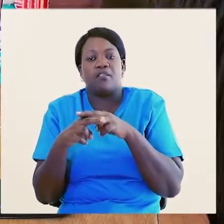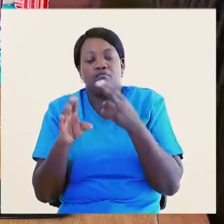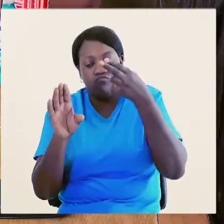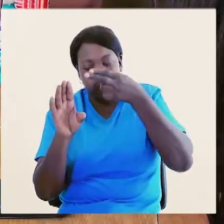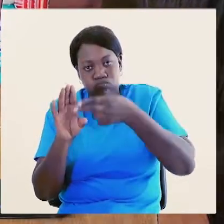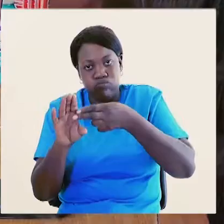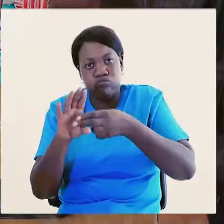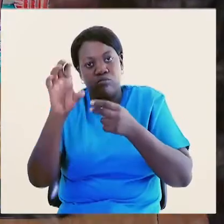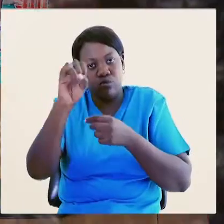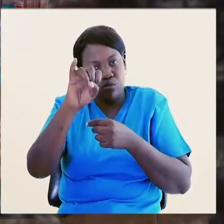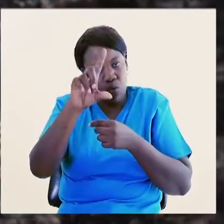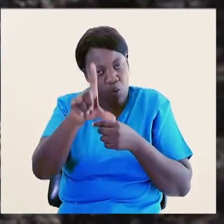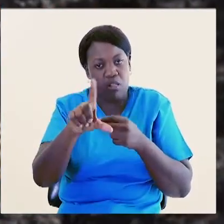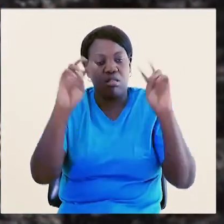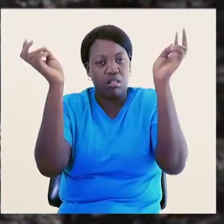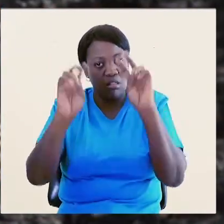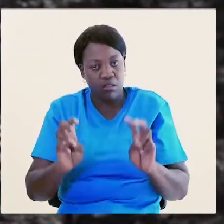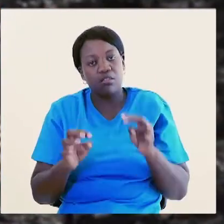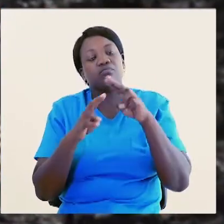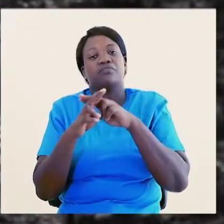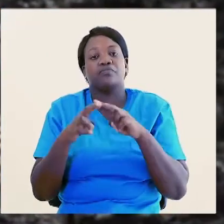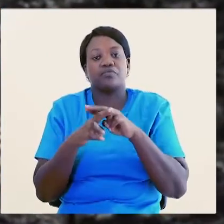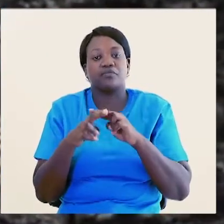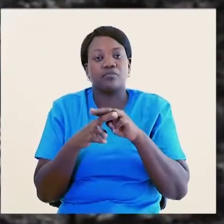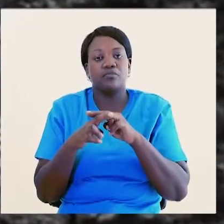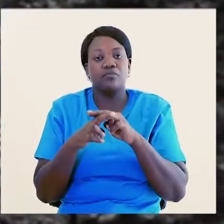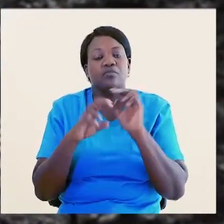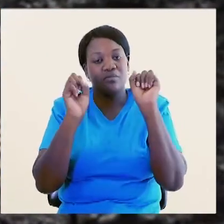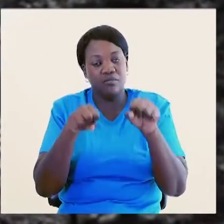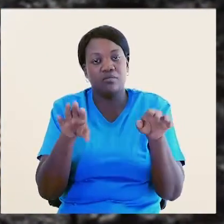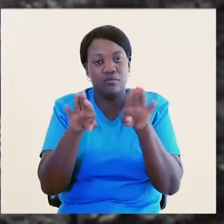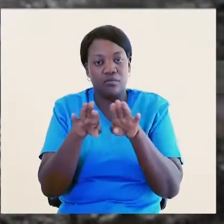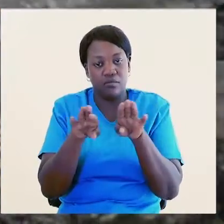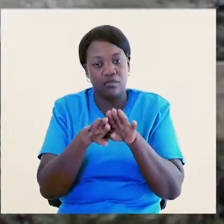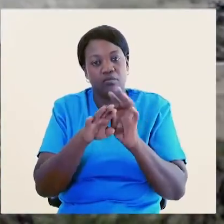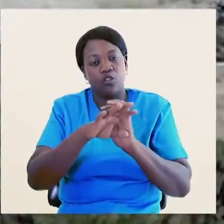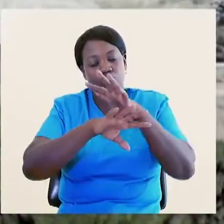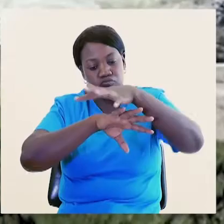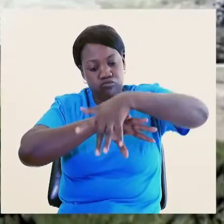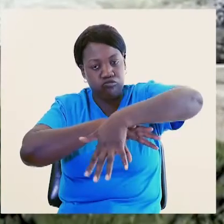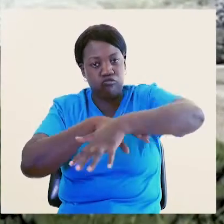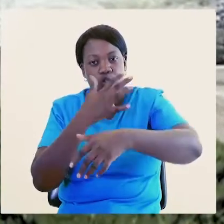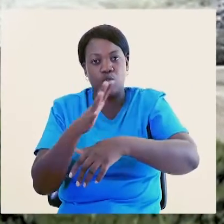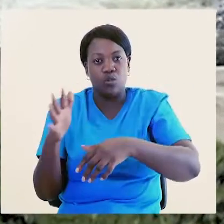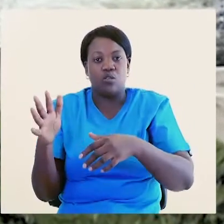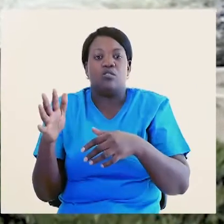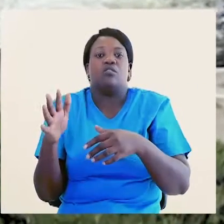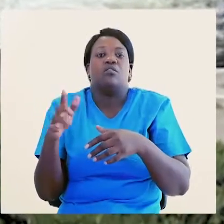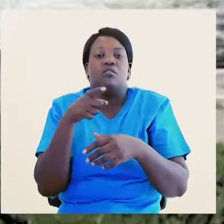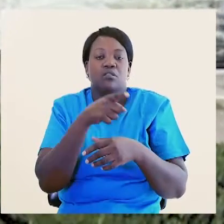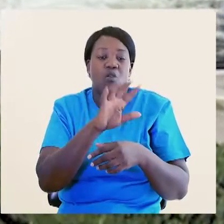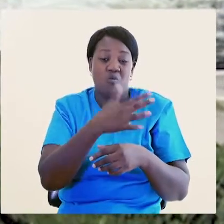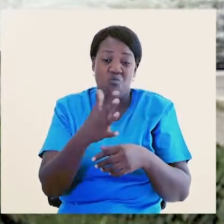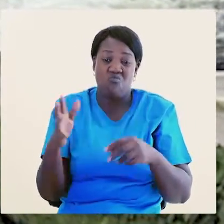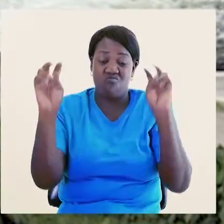coal, oil, or electricity, which can be produced from the power of falling water, aka